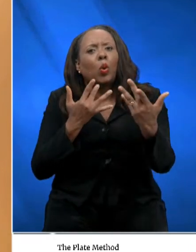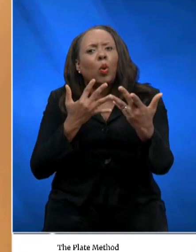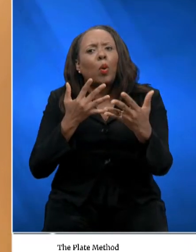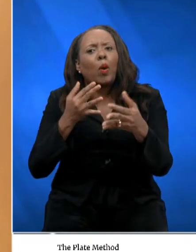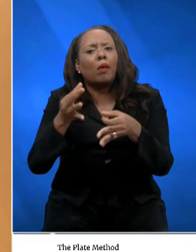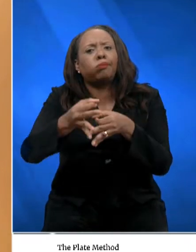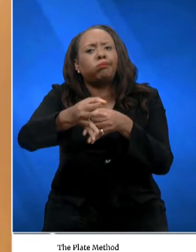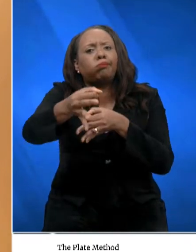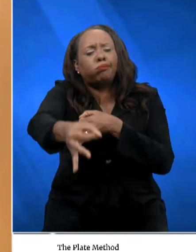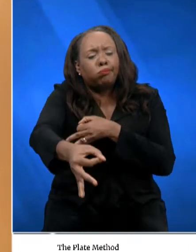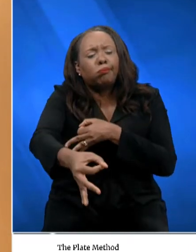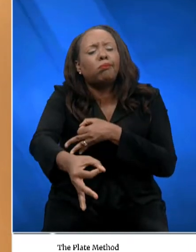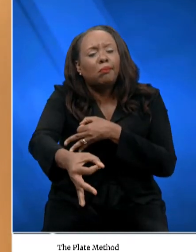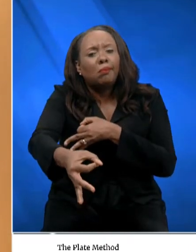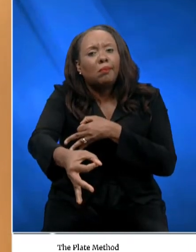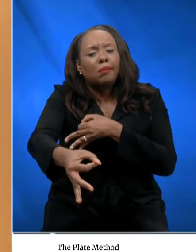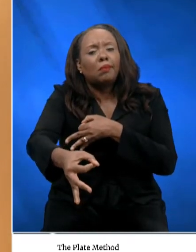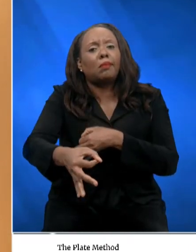you're trying to